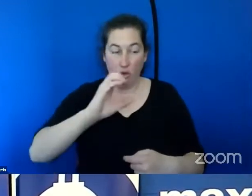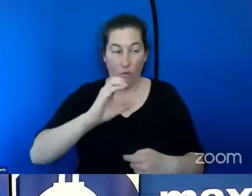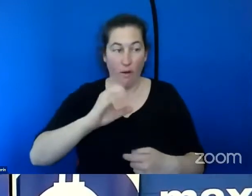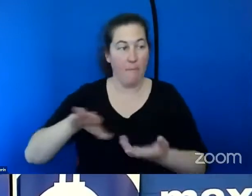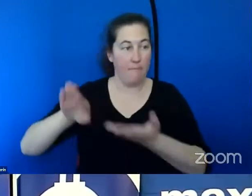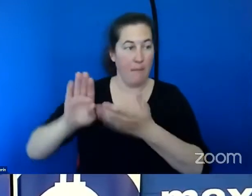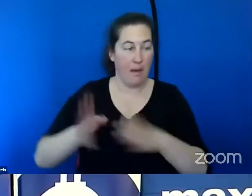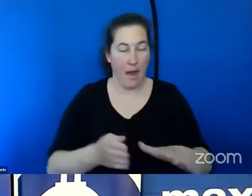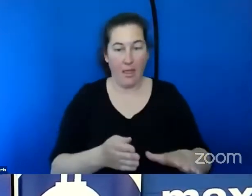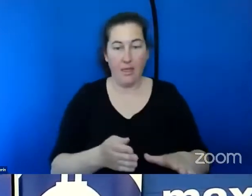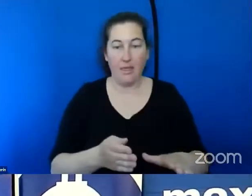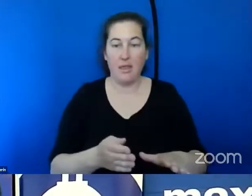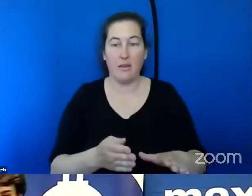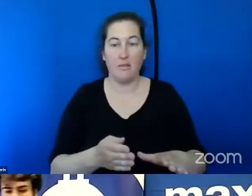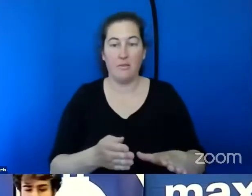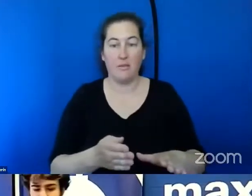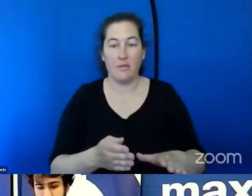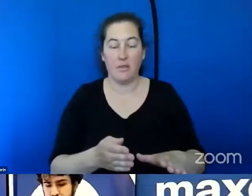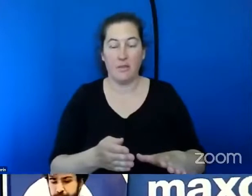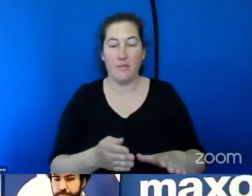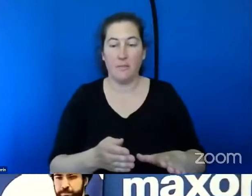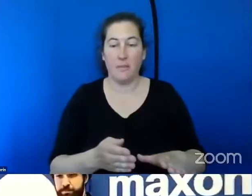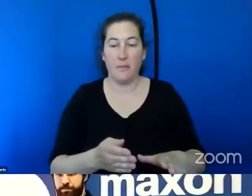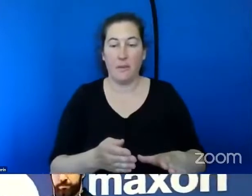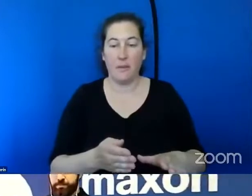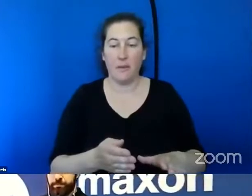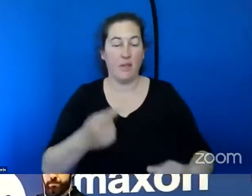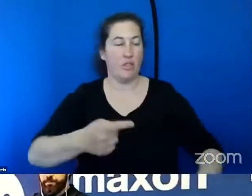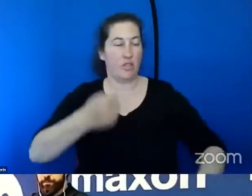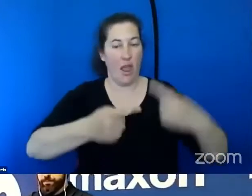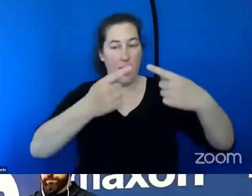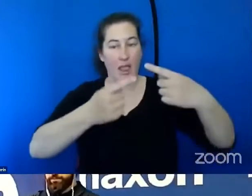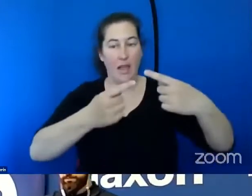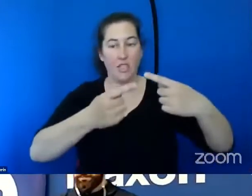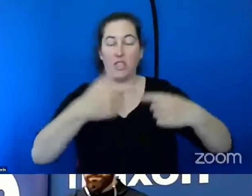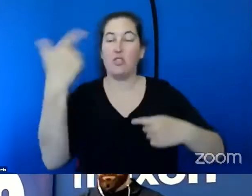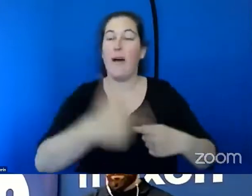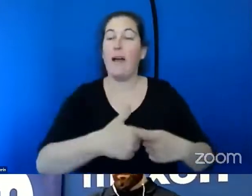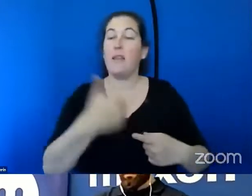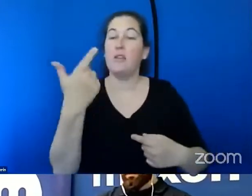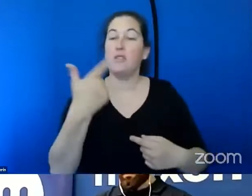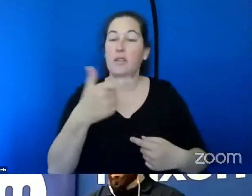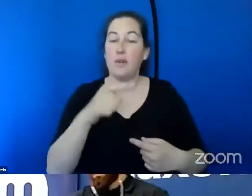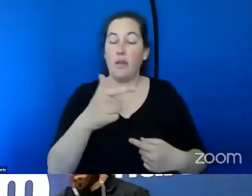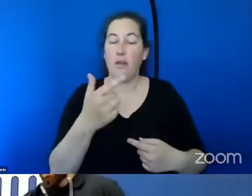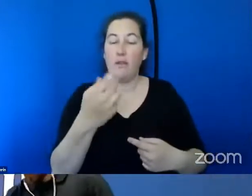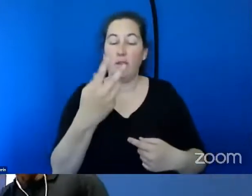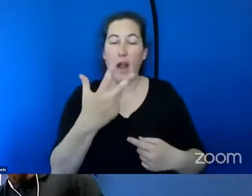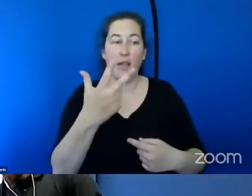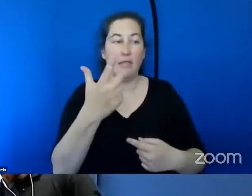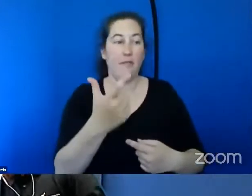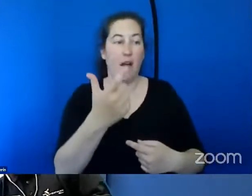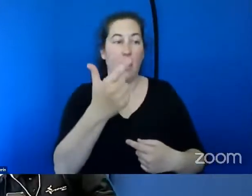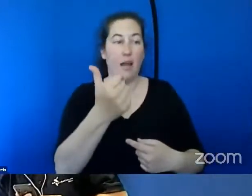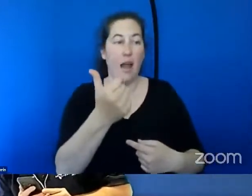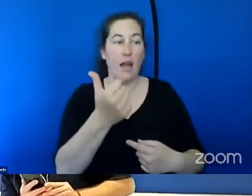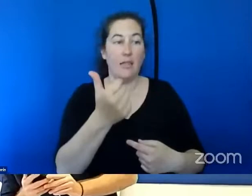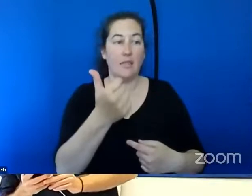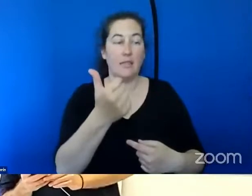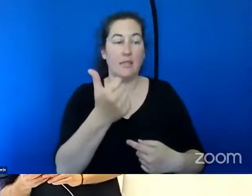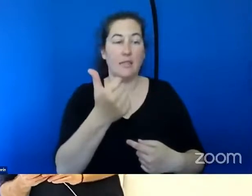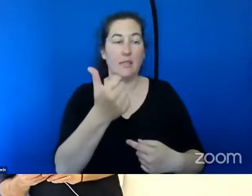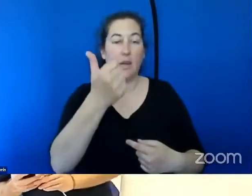big pre-race favourites about to get going. And here he goes, the Frenchman now out on course. A fantastic swimmer, a